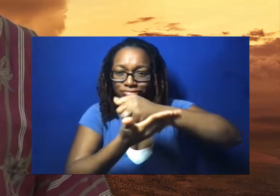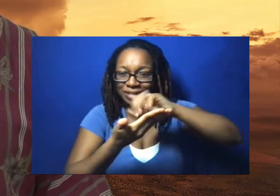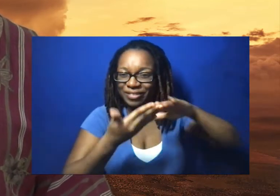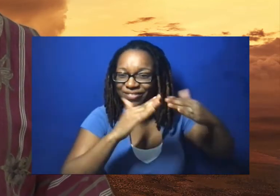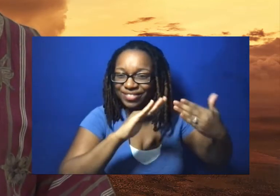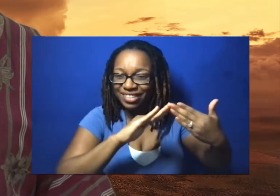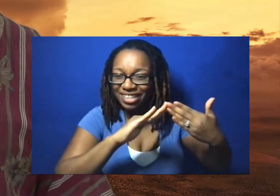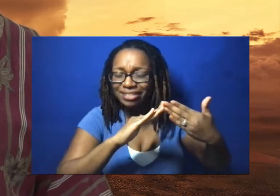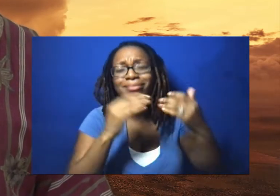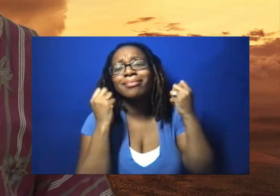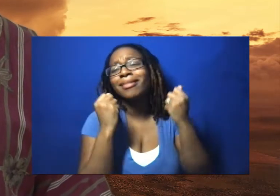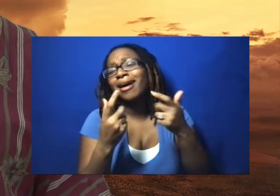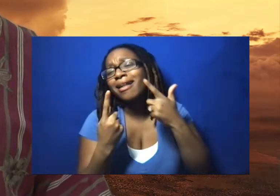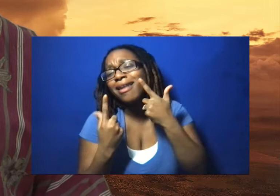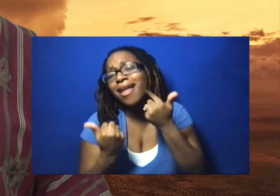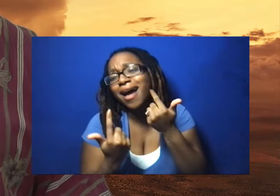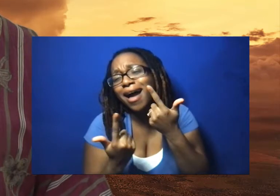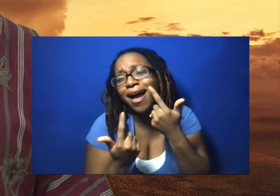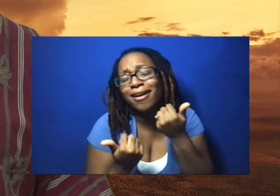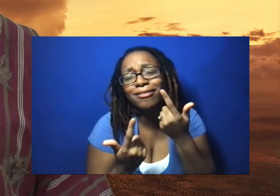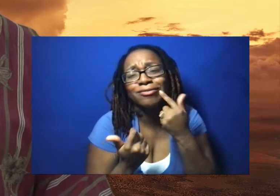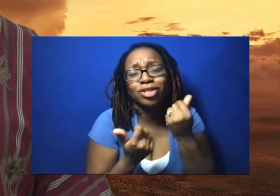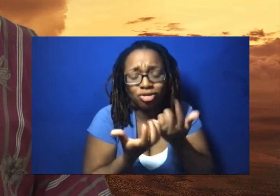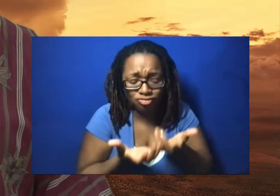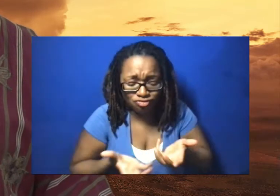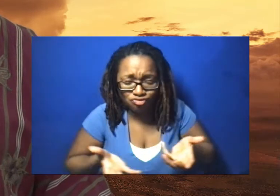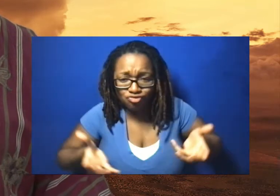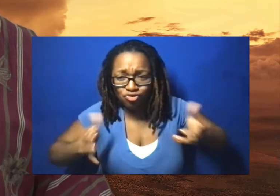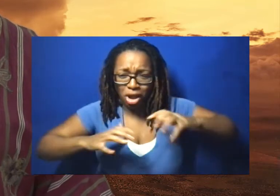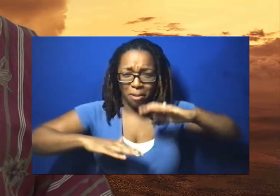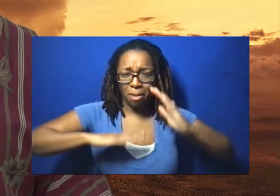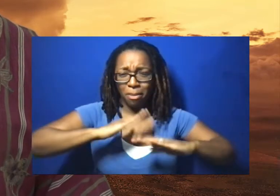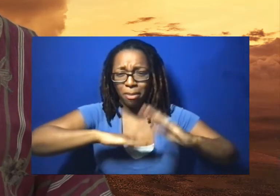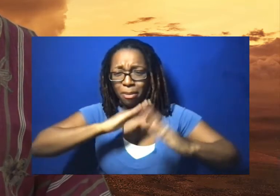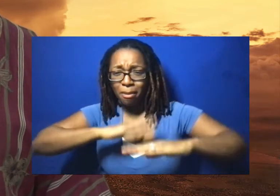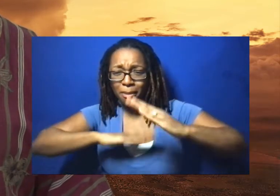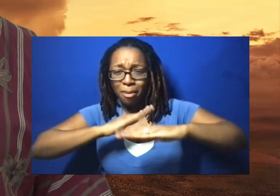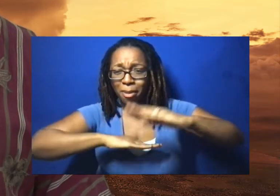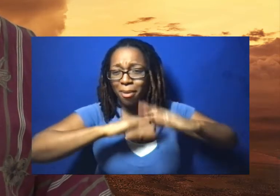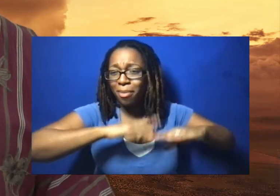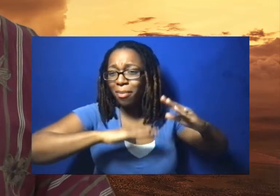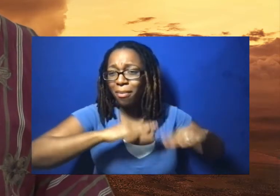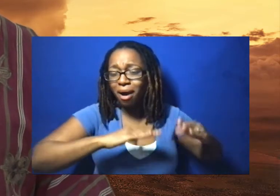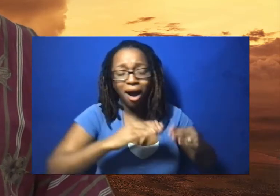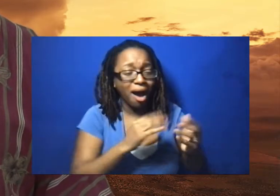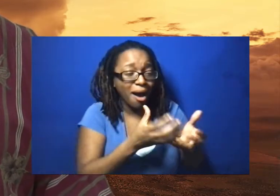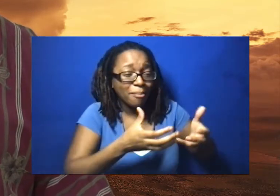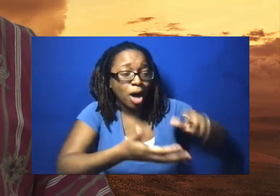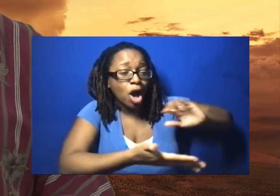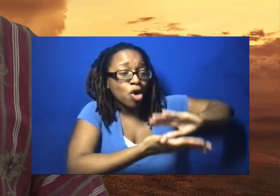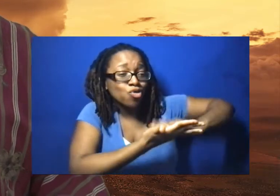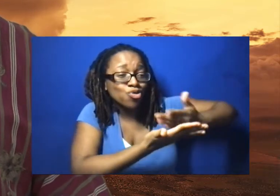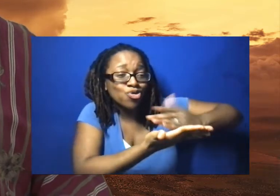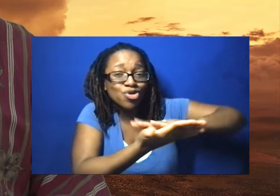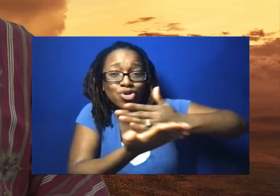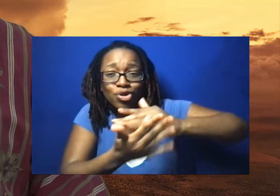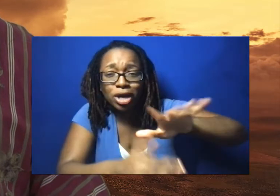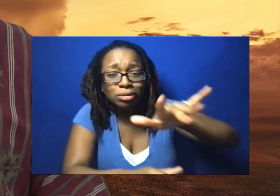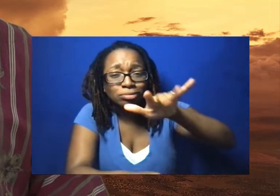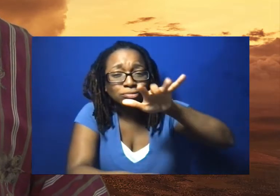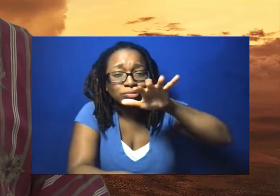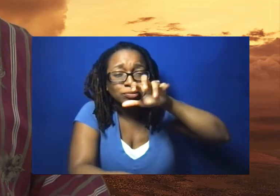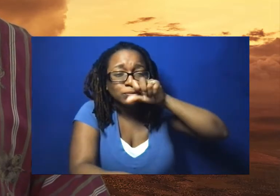village, much drumming and smells from the cooking pots, and people